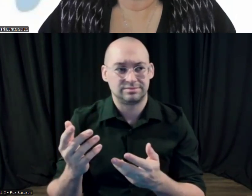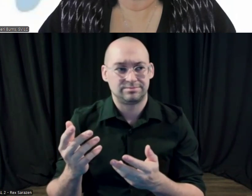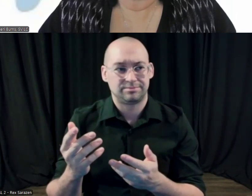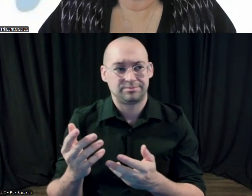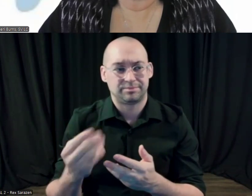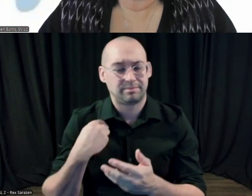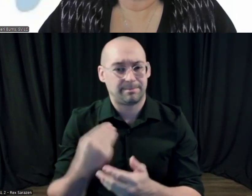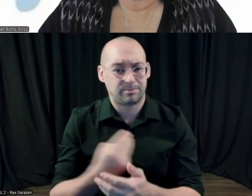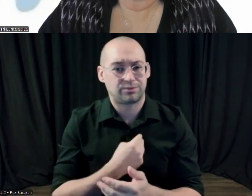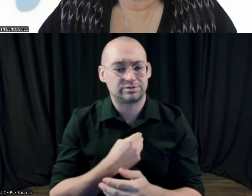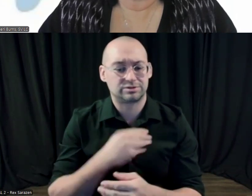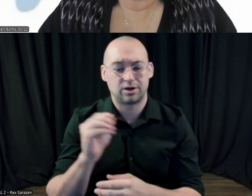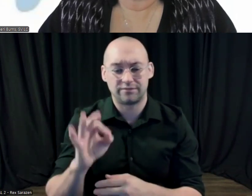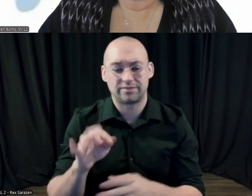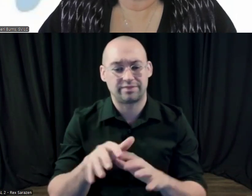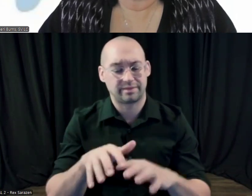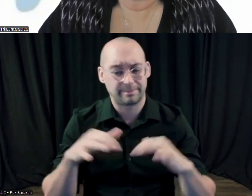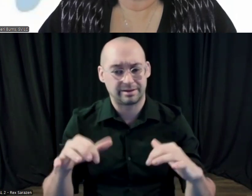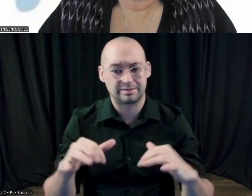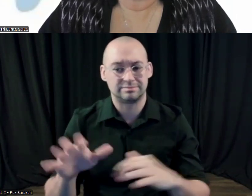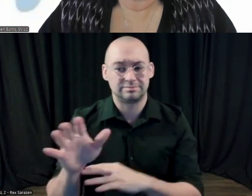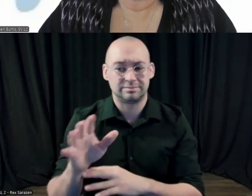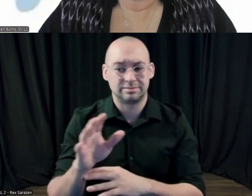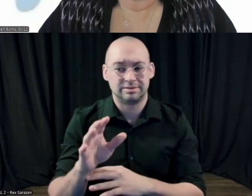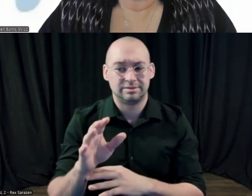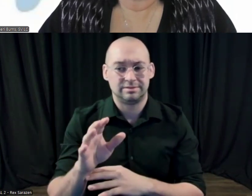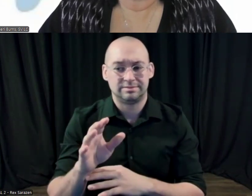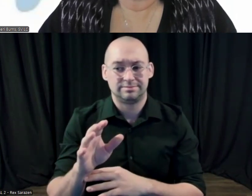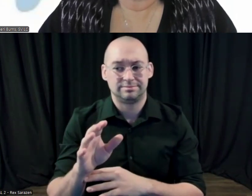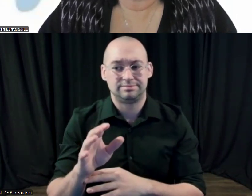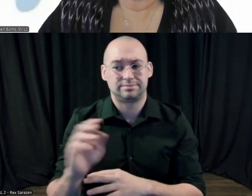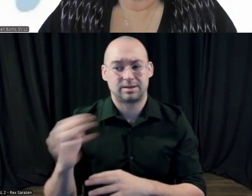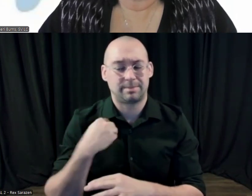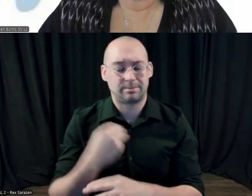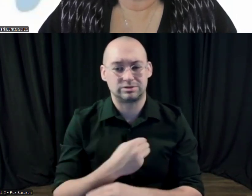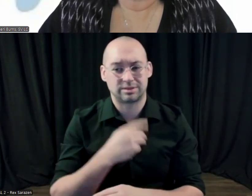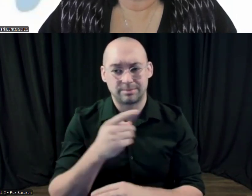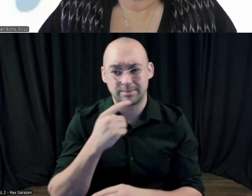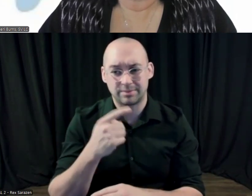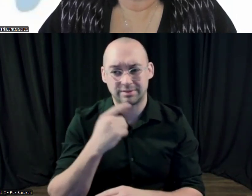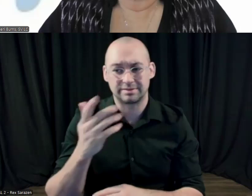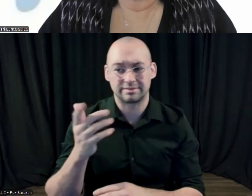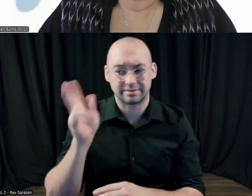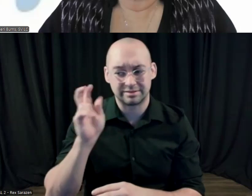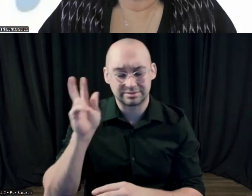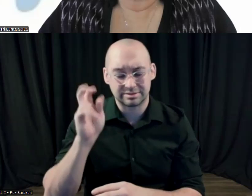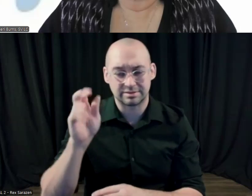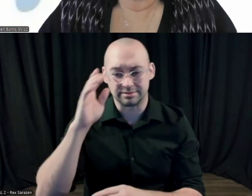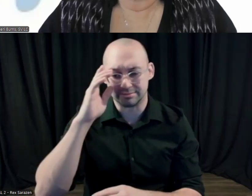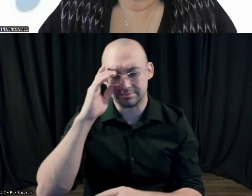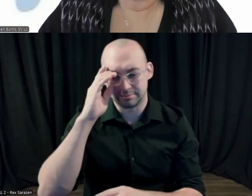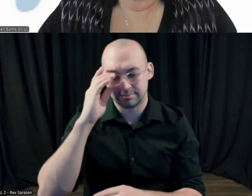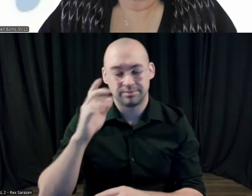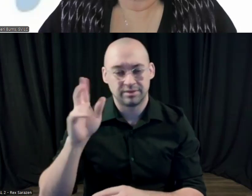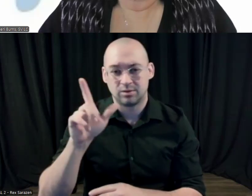members of the committee and also members of the public that are listening in that will likely